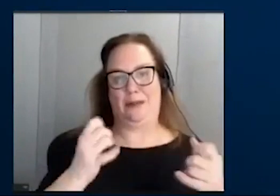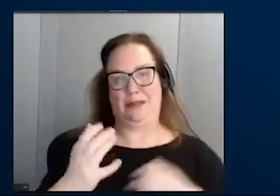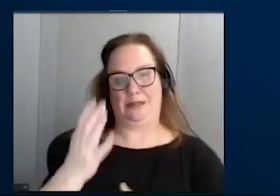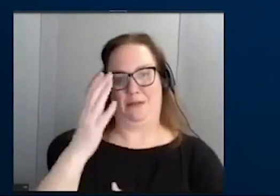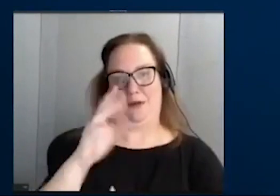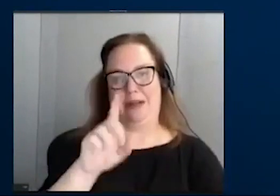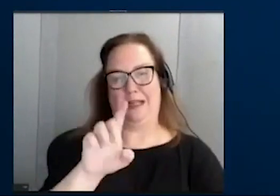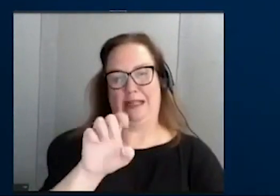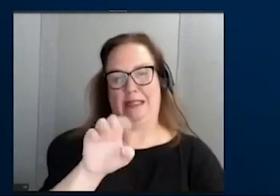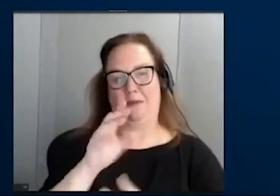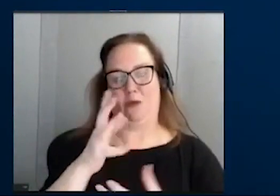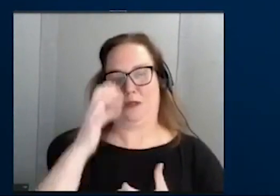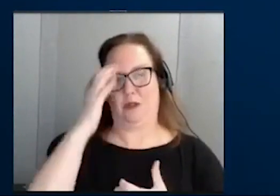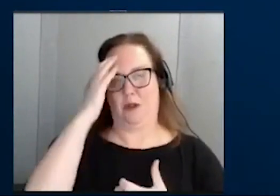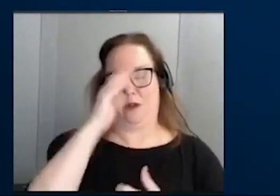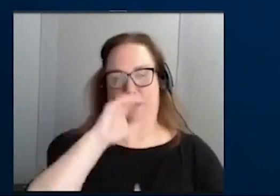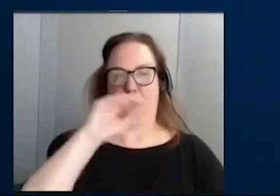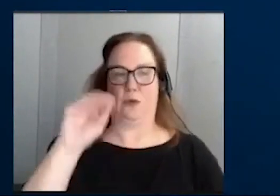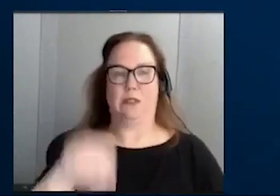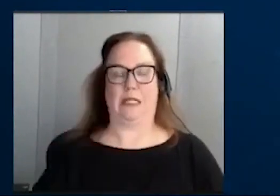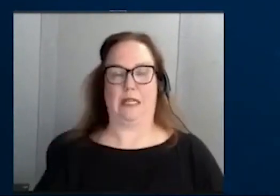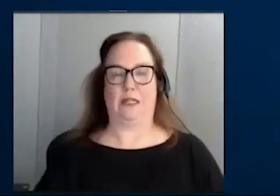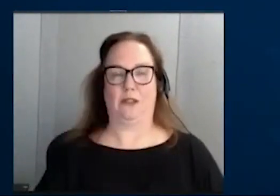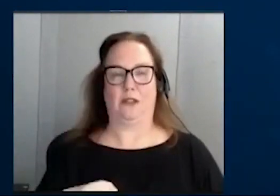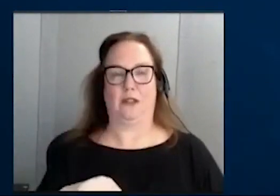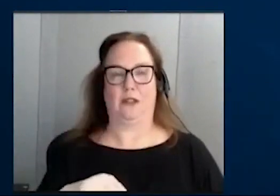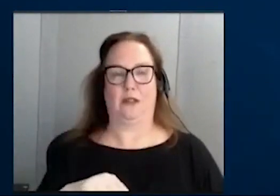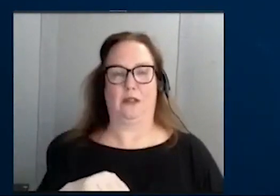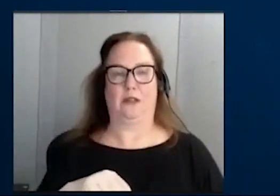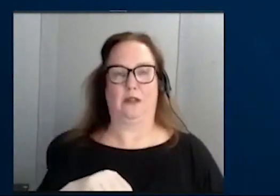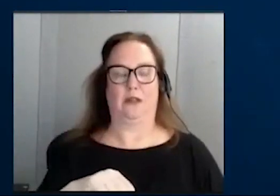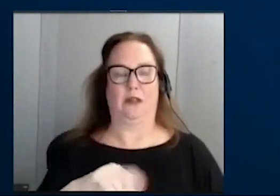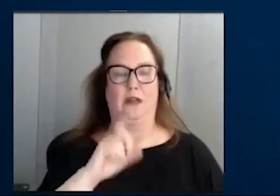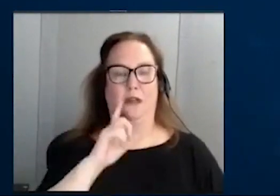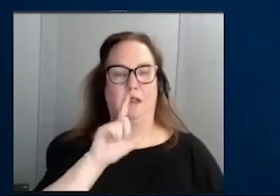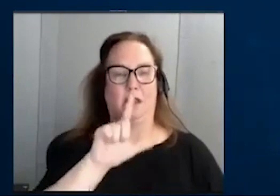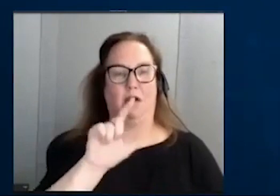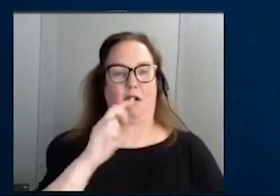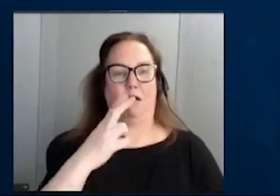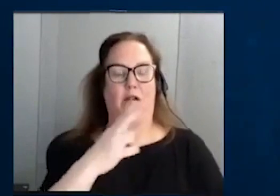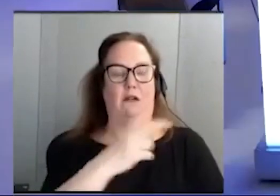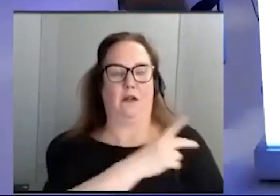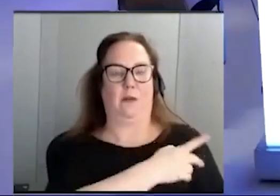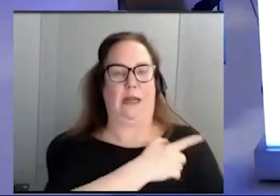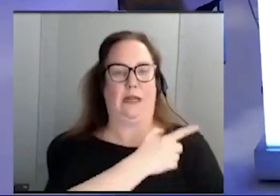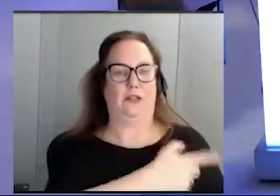what percentage would you say, Dr. Spikes, is there of long hauler patients?